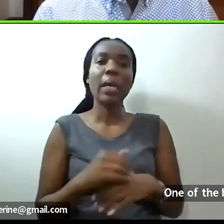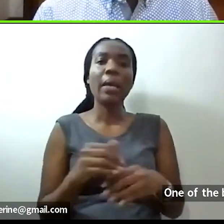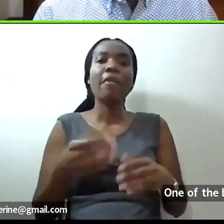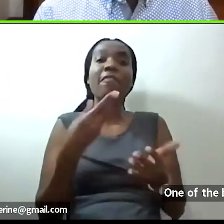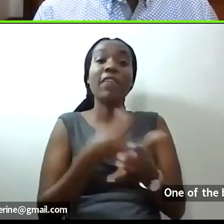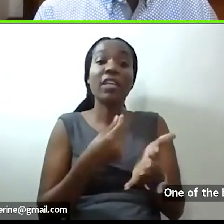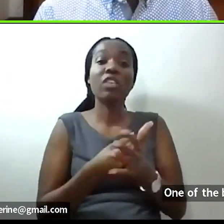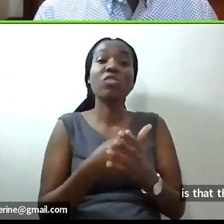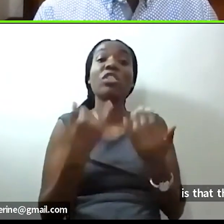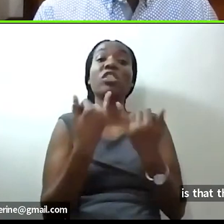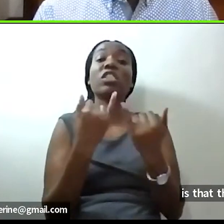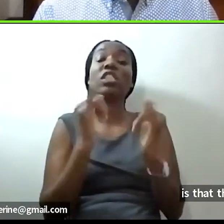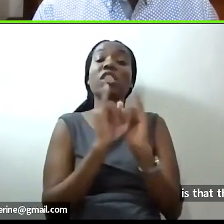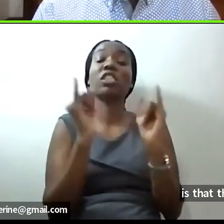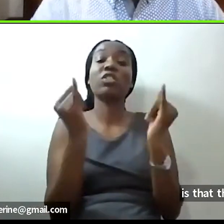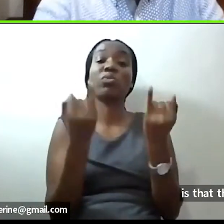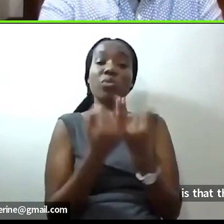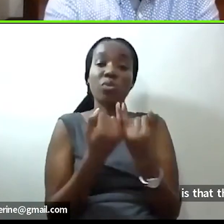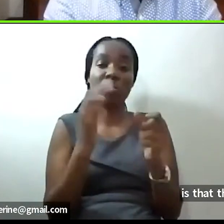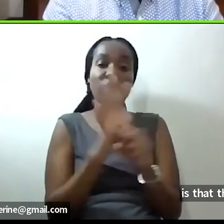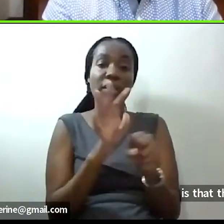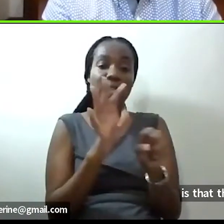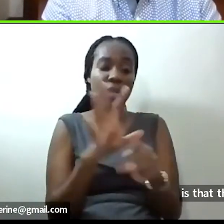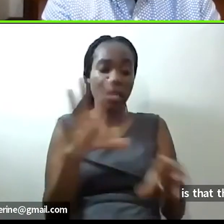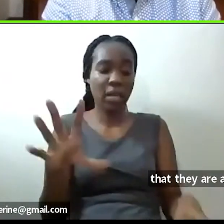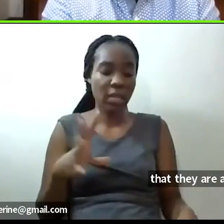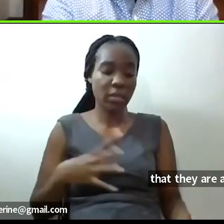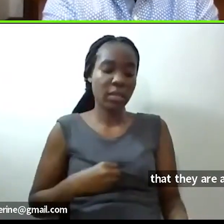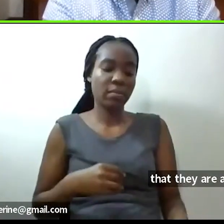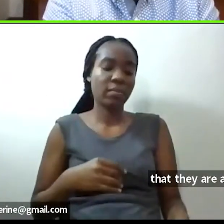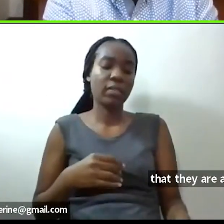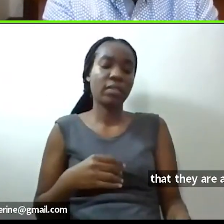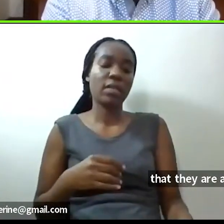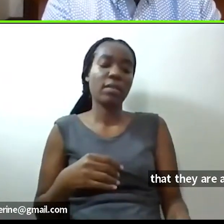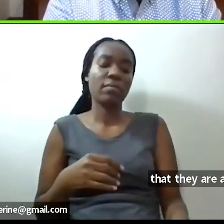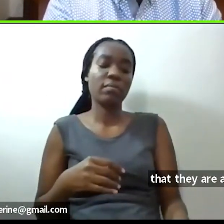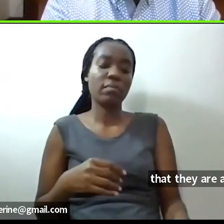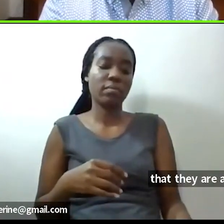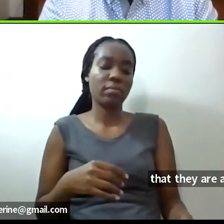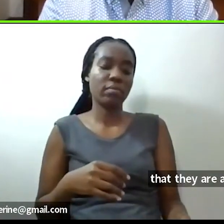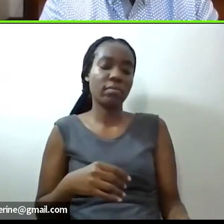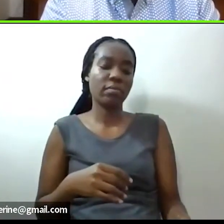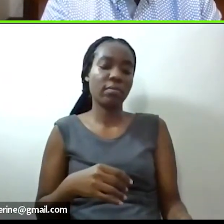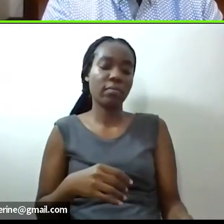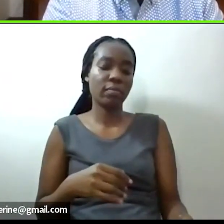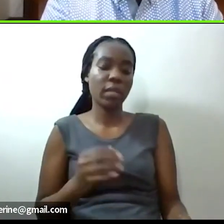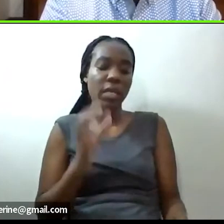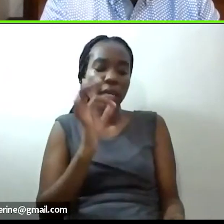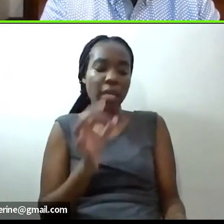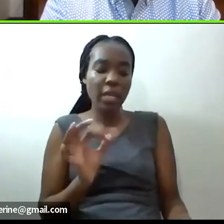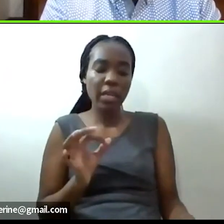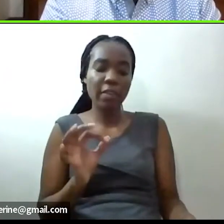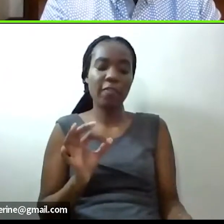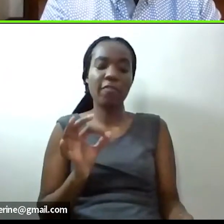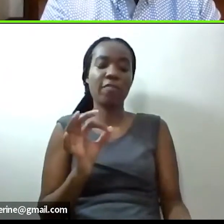institutions as collateral. If you want to put a security, which we are calling here collateral, for